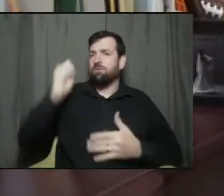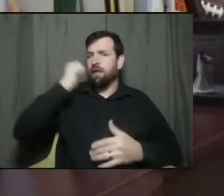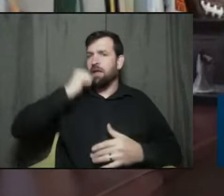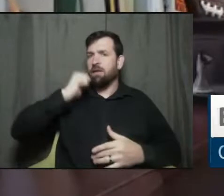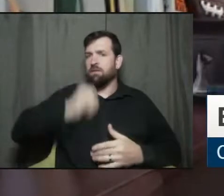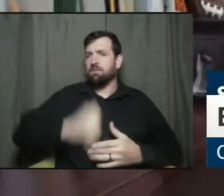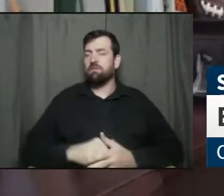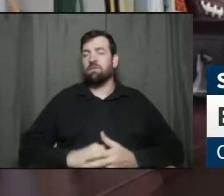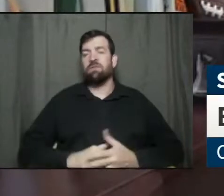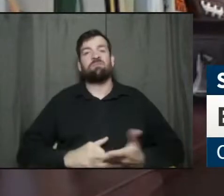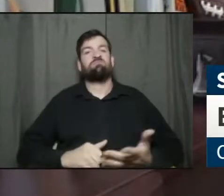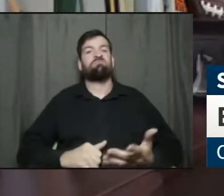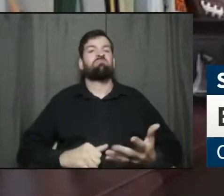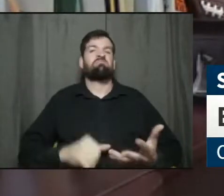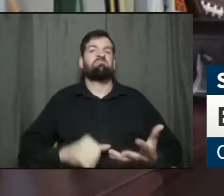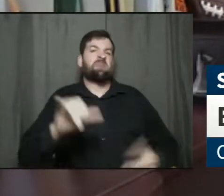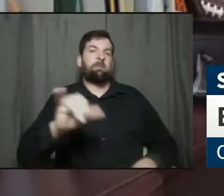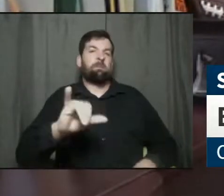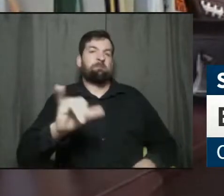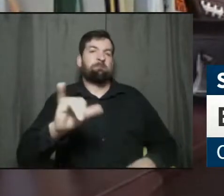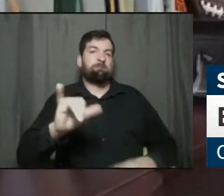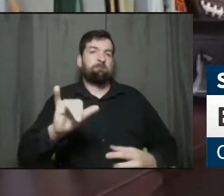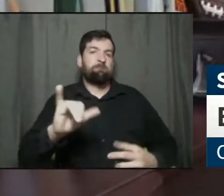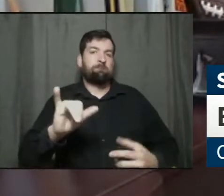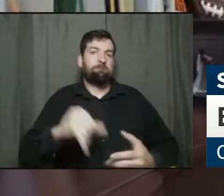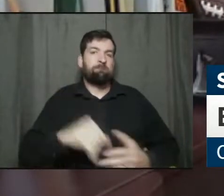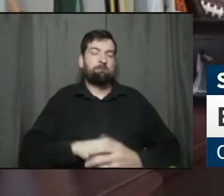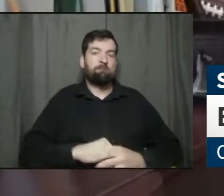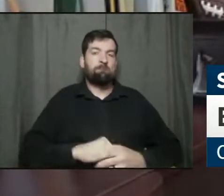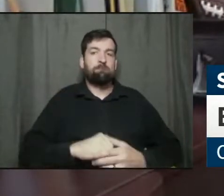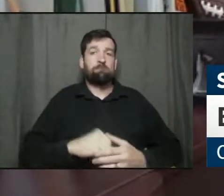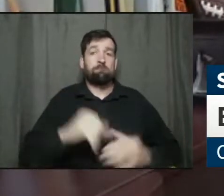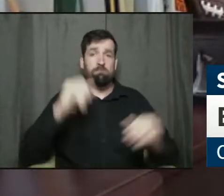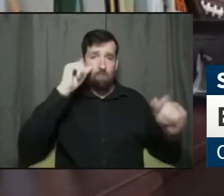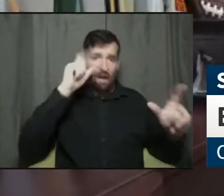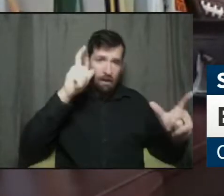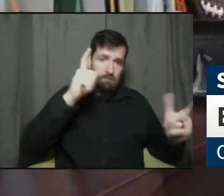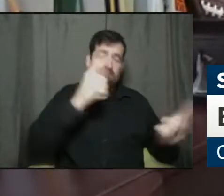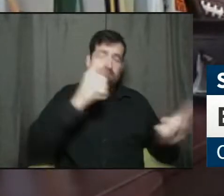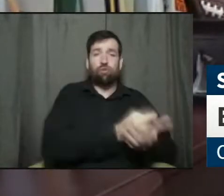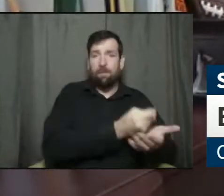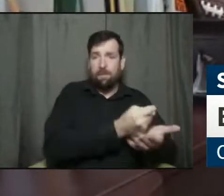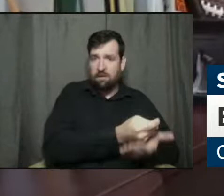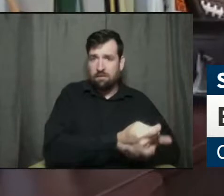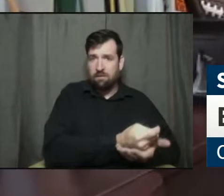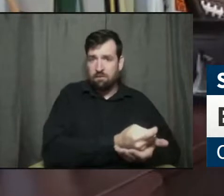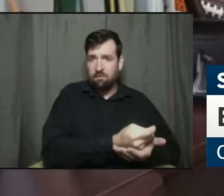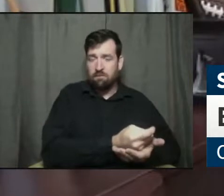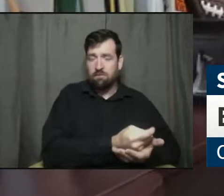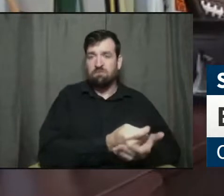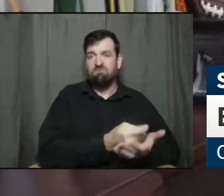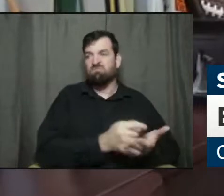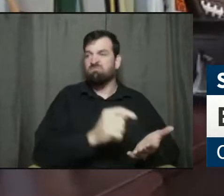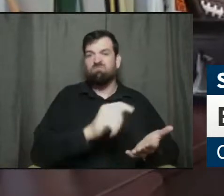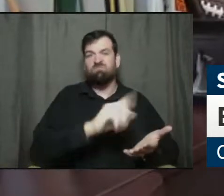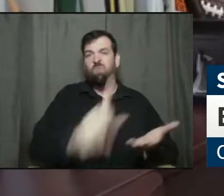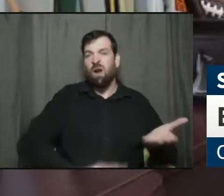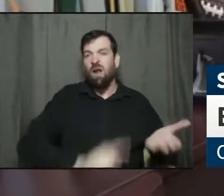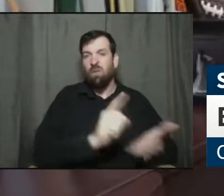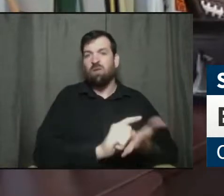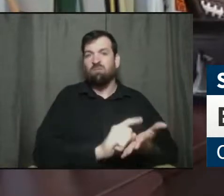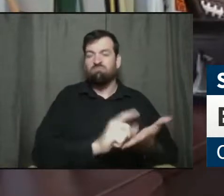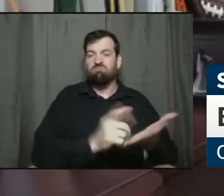I would say the same thing when I include workout time, because you wake up, you do a treatment, that takes about an hour. You do